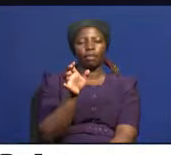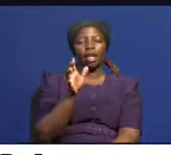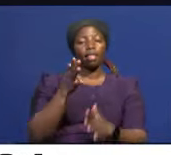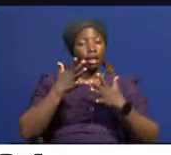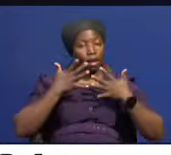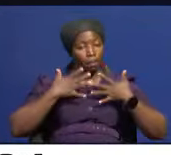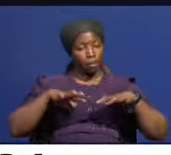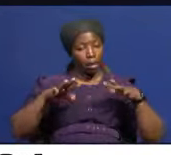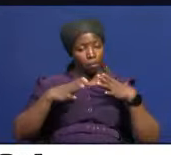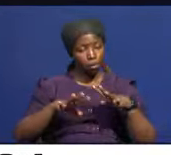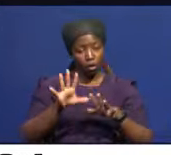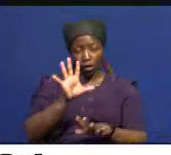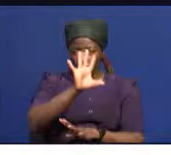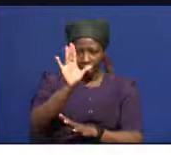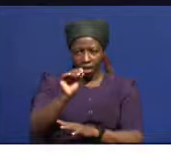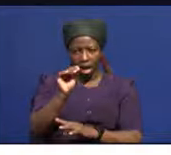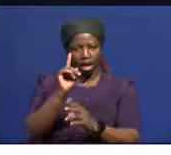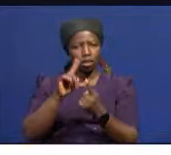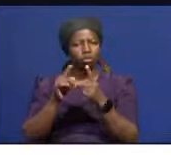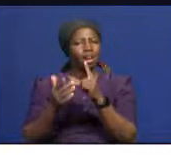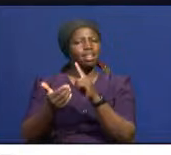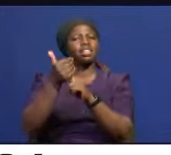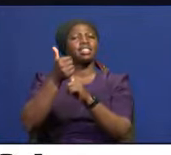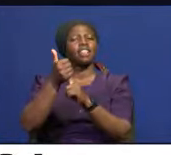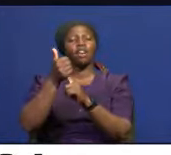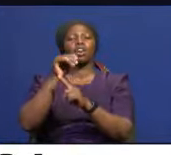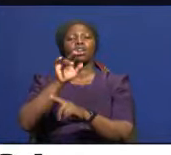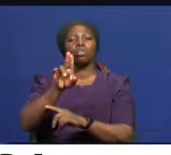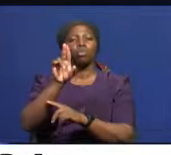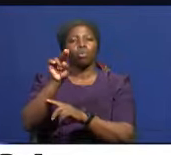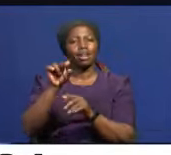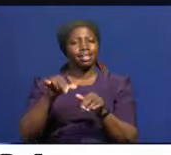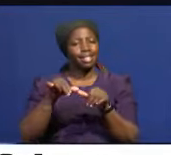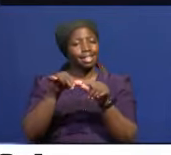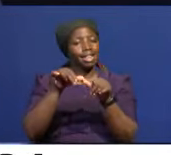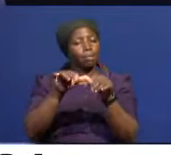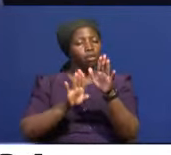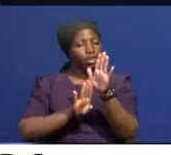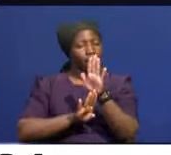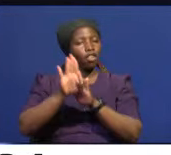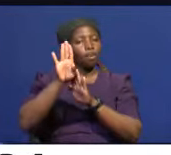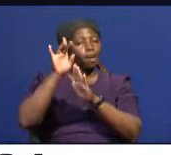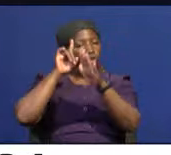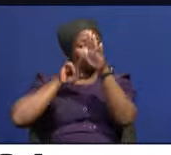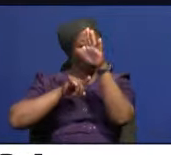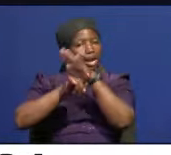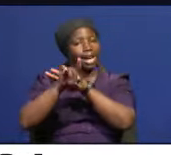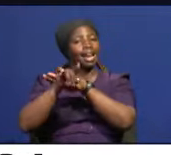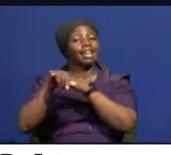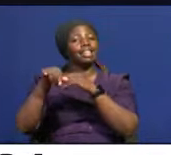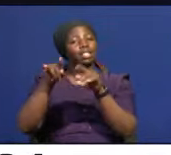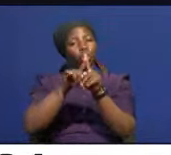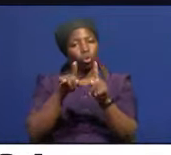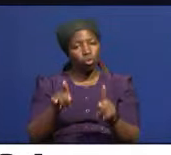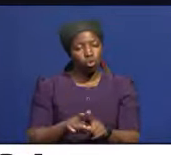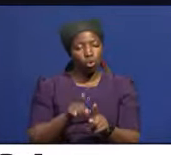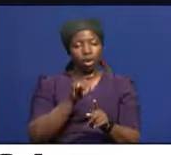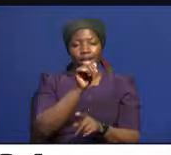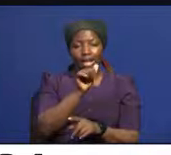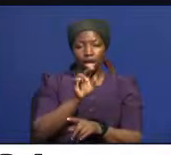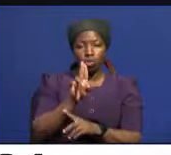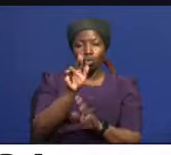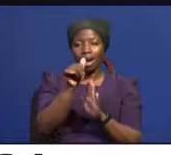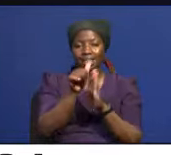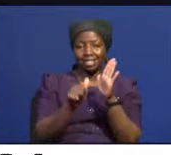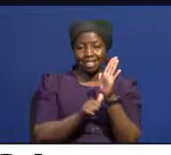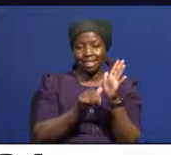the people of Africa to achieve the UN Sustainable Development Goals, as well as the AU's